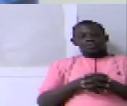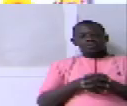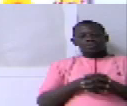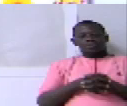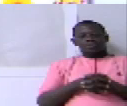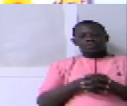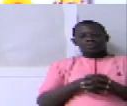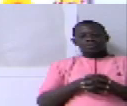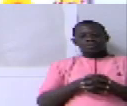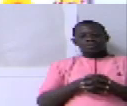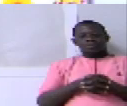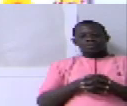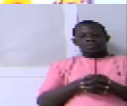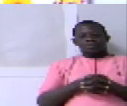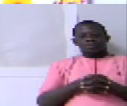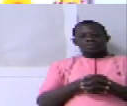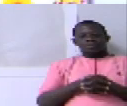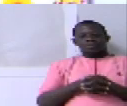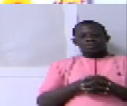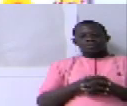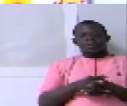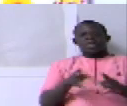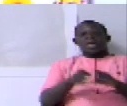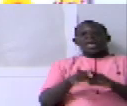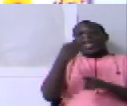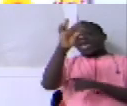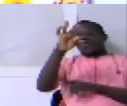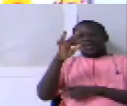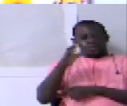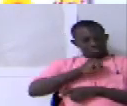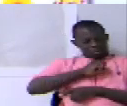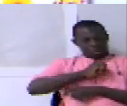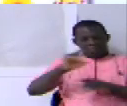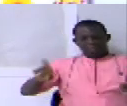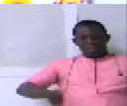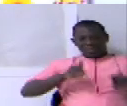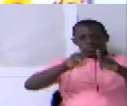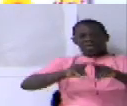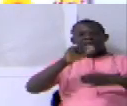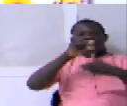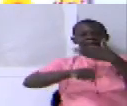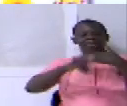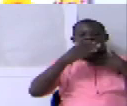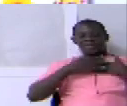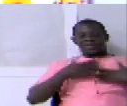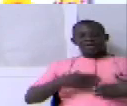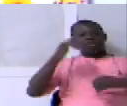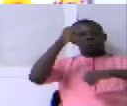Even whereby he doesn't partake in physical torturing? We would come to that.